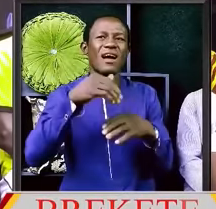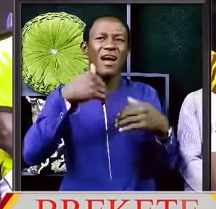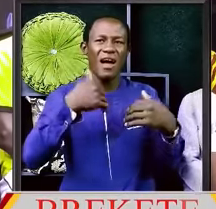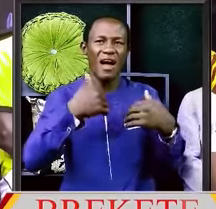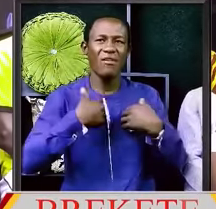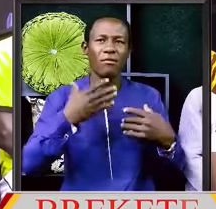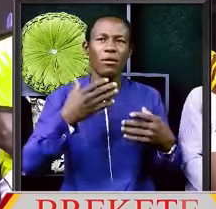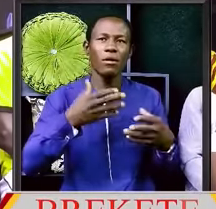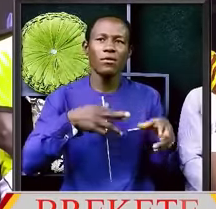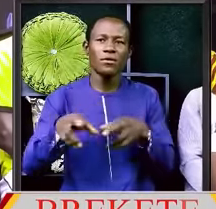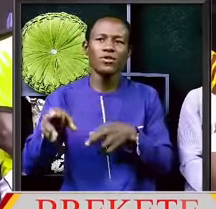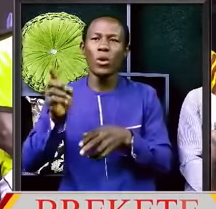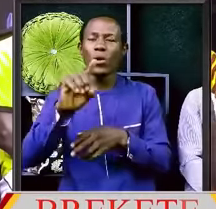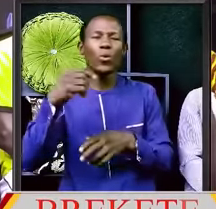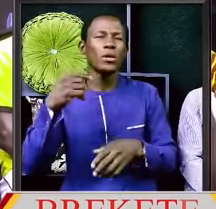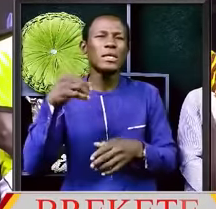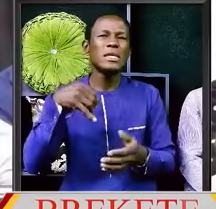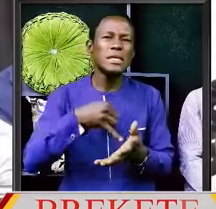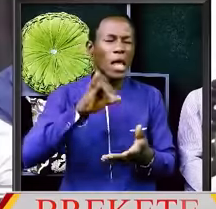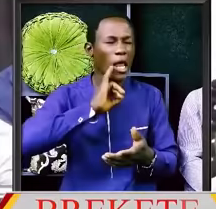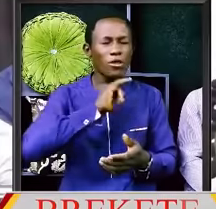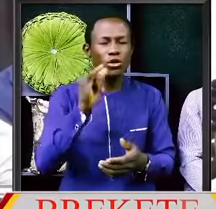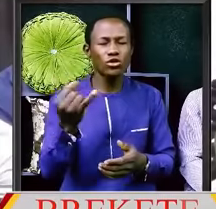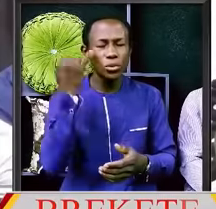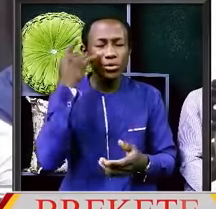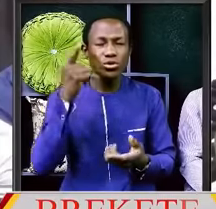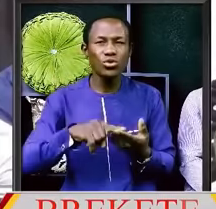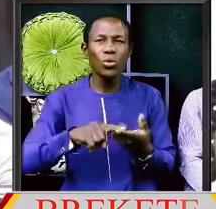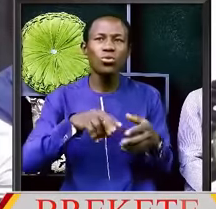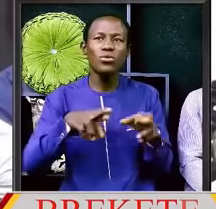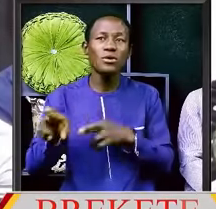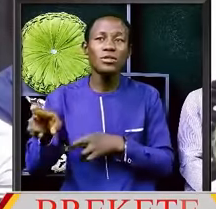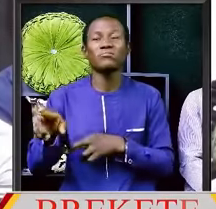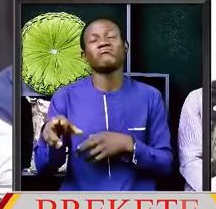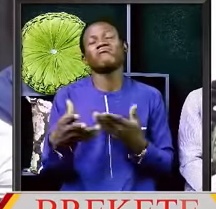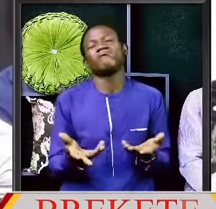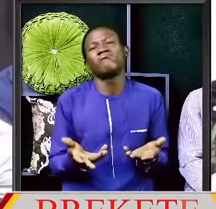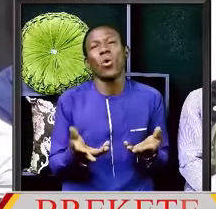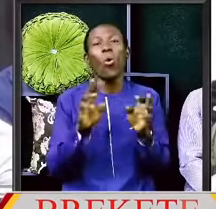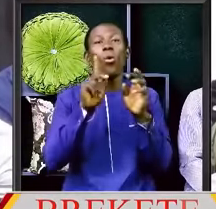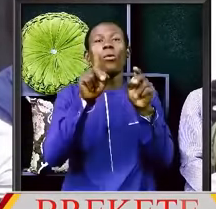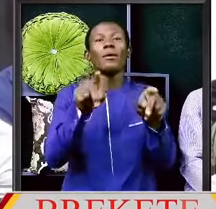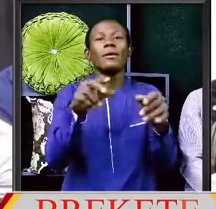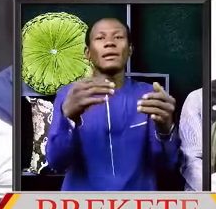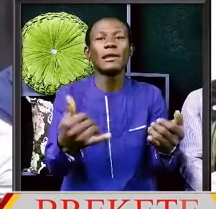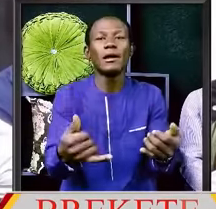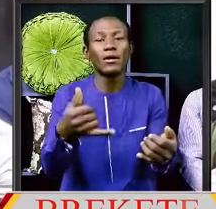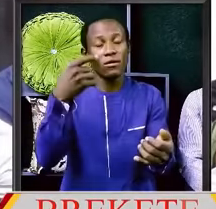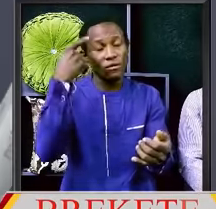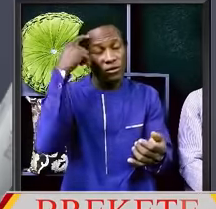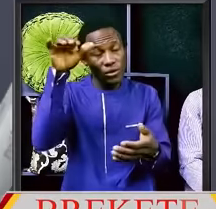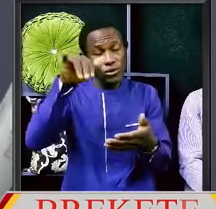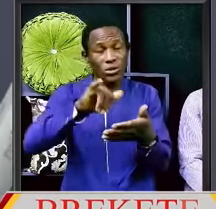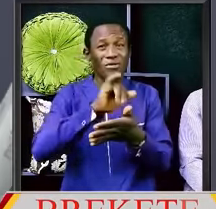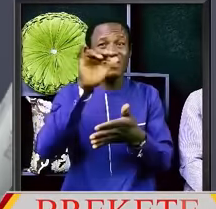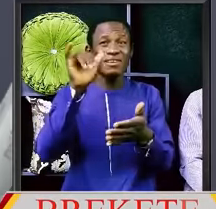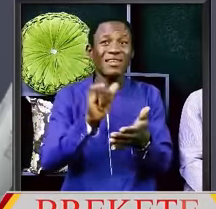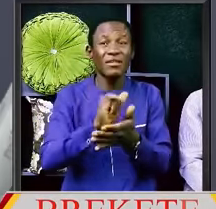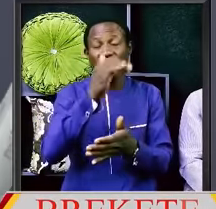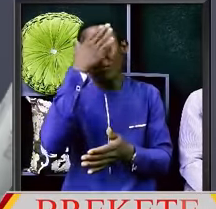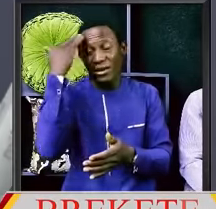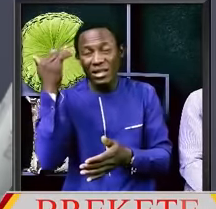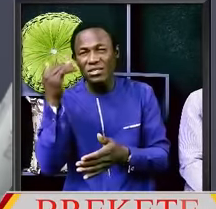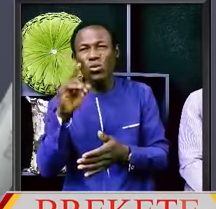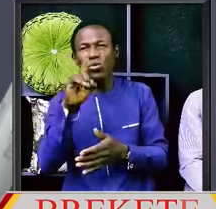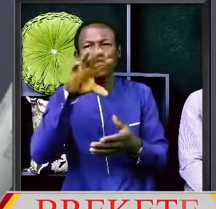Okay, for those of you, I will forget that story where I tell you now about one woman where her husband na